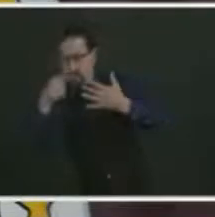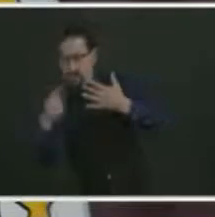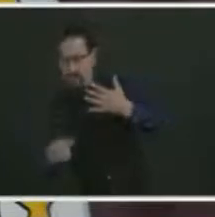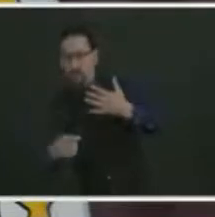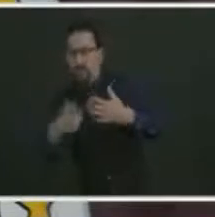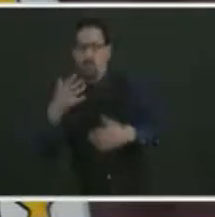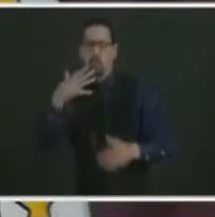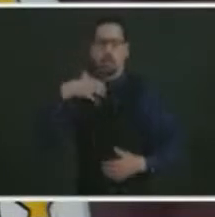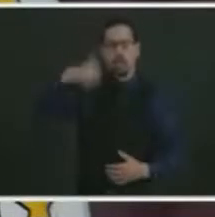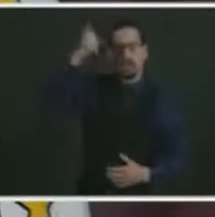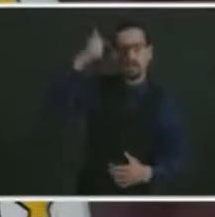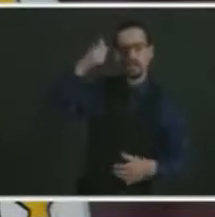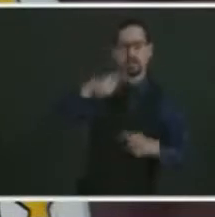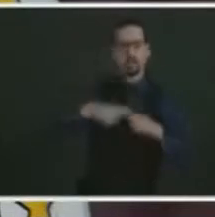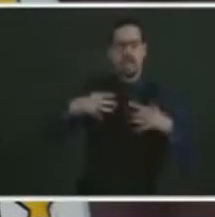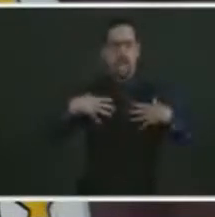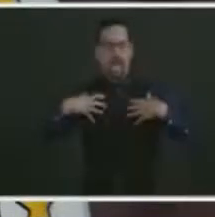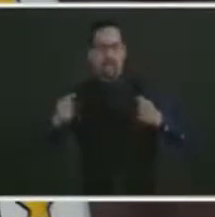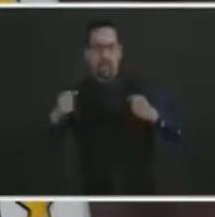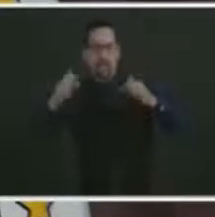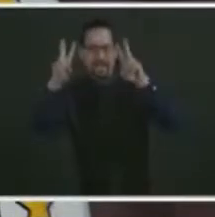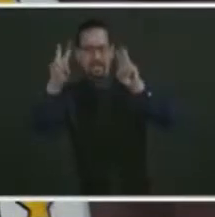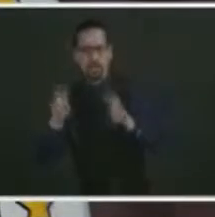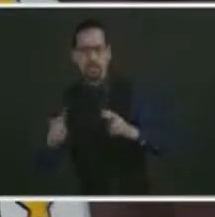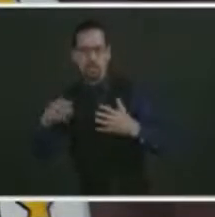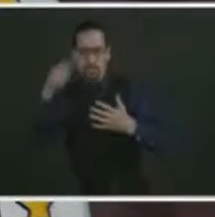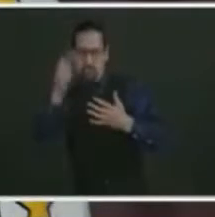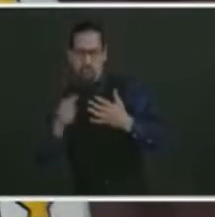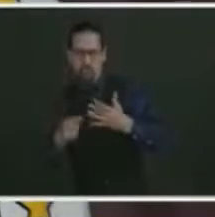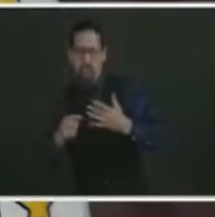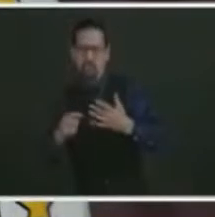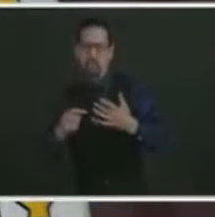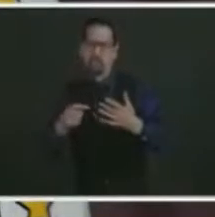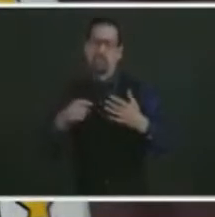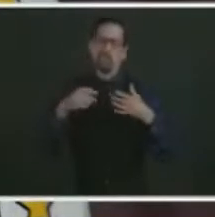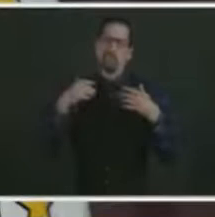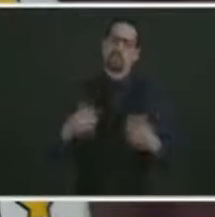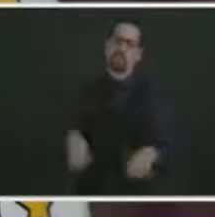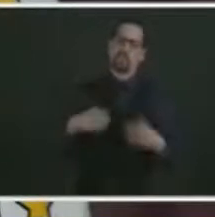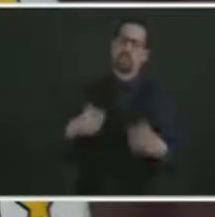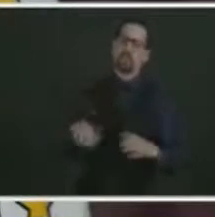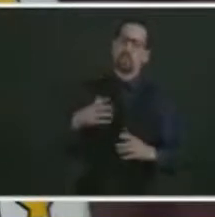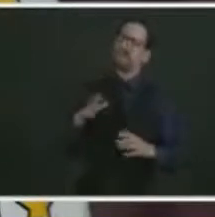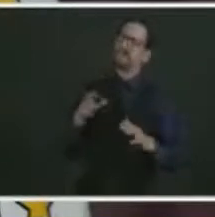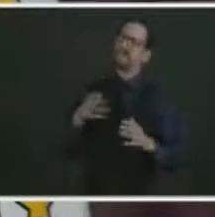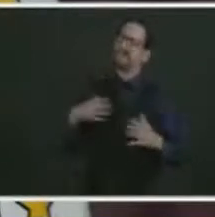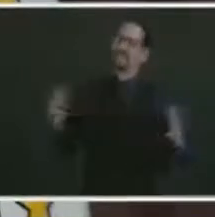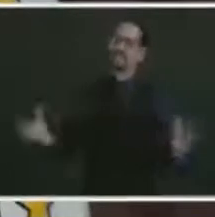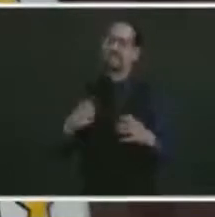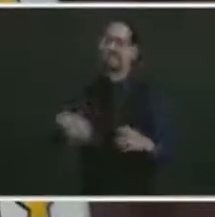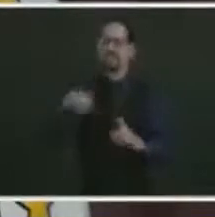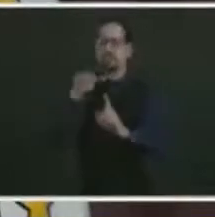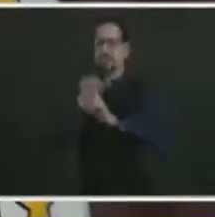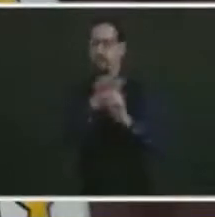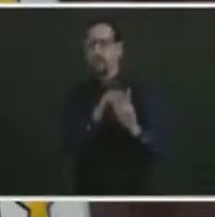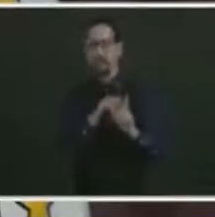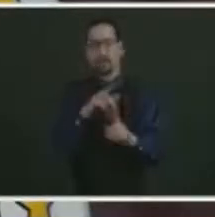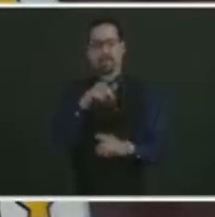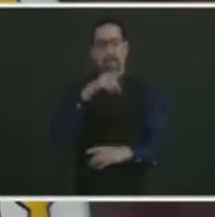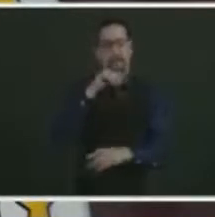So, although I will never tell you to not protest and not exercise your rights and